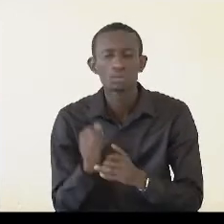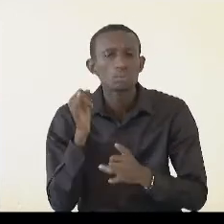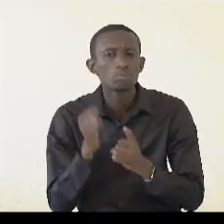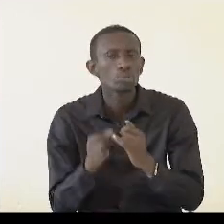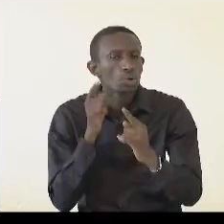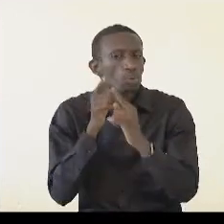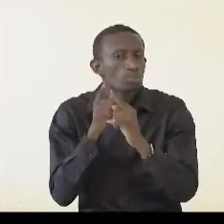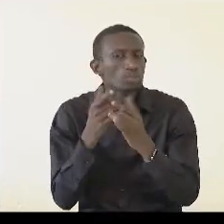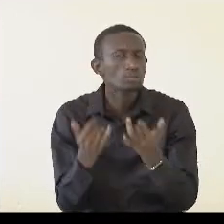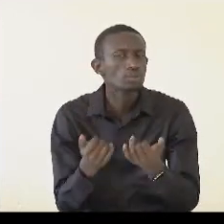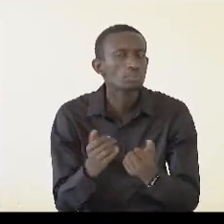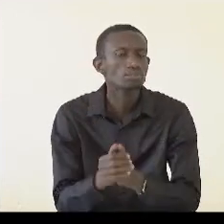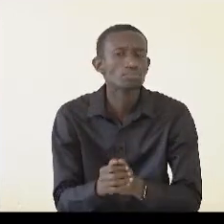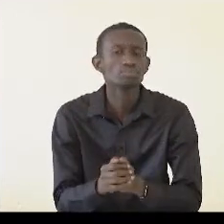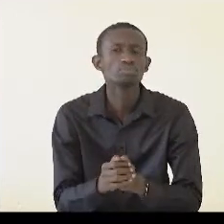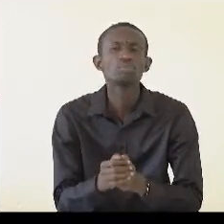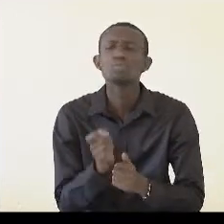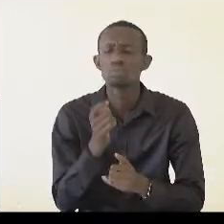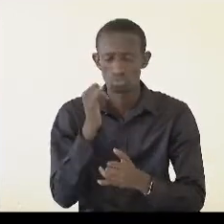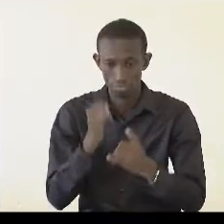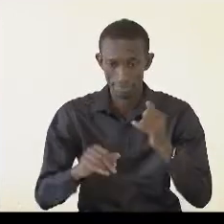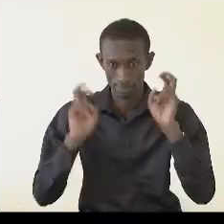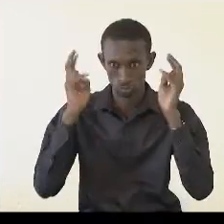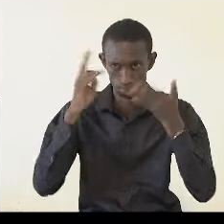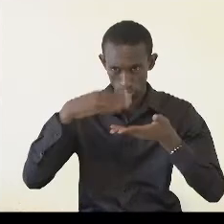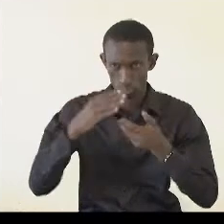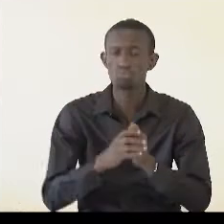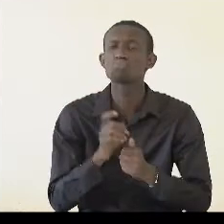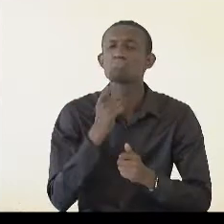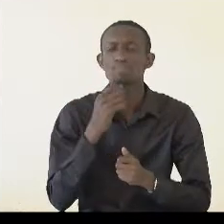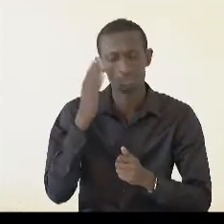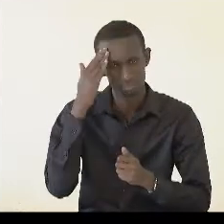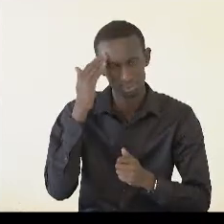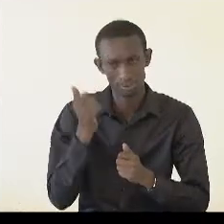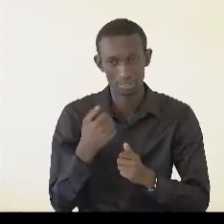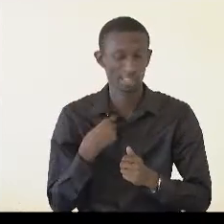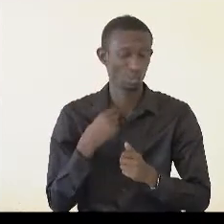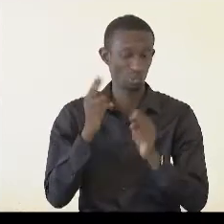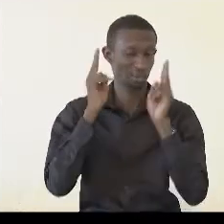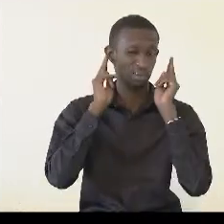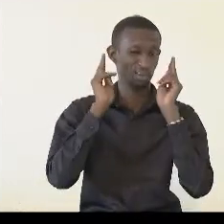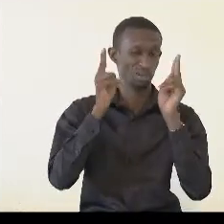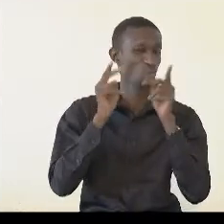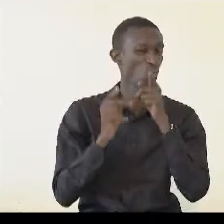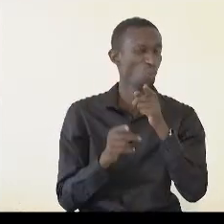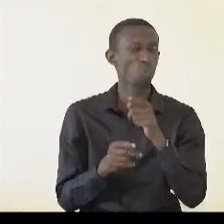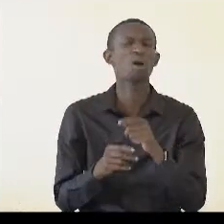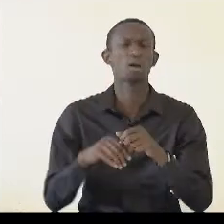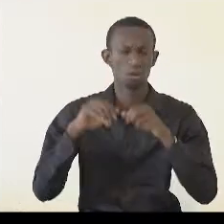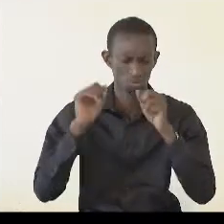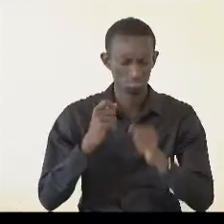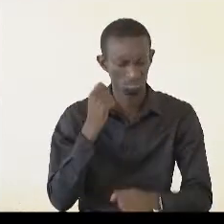lesson, you are expected to do this, or you are expected to have understood